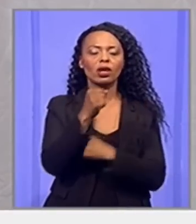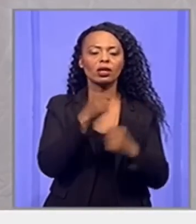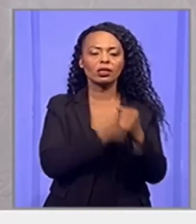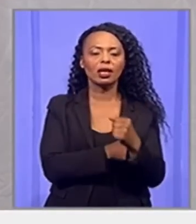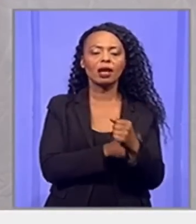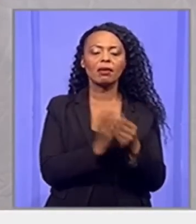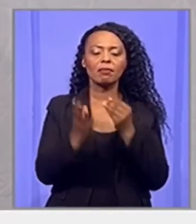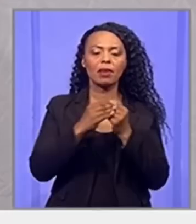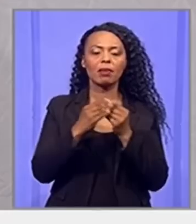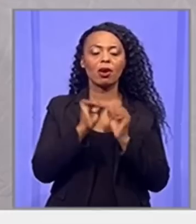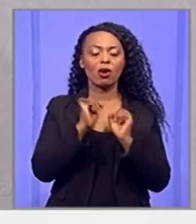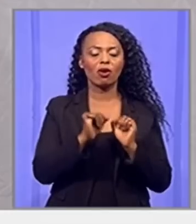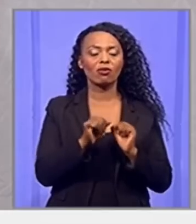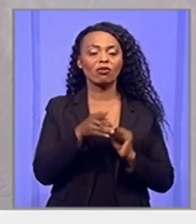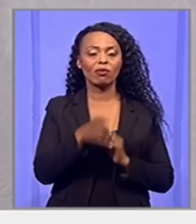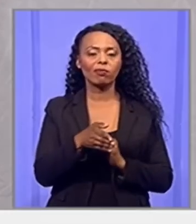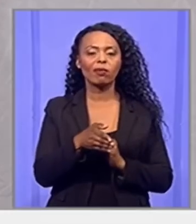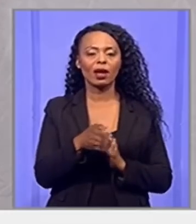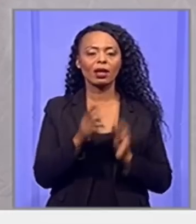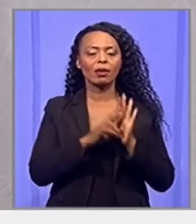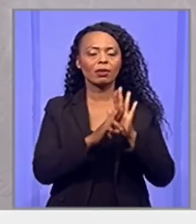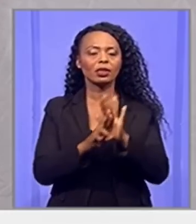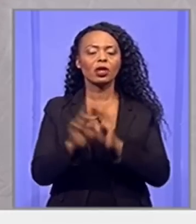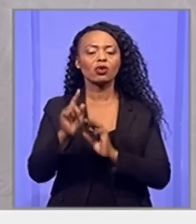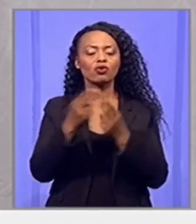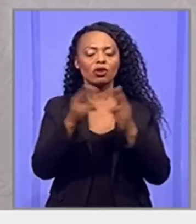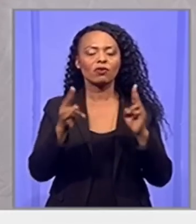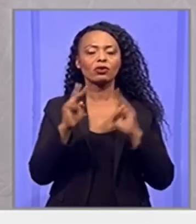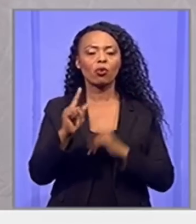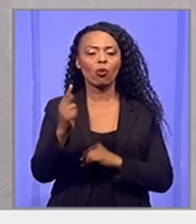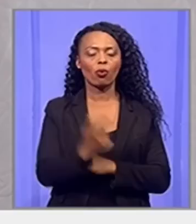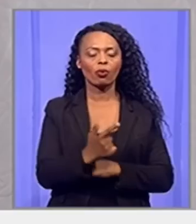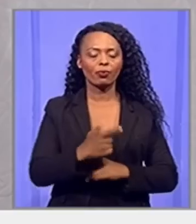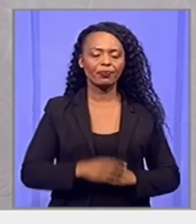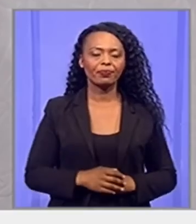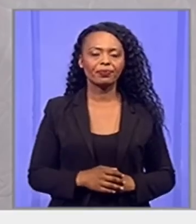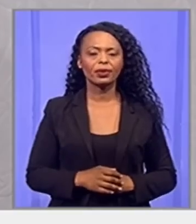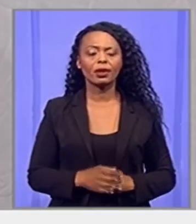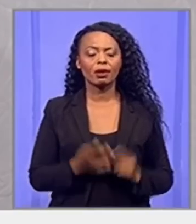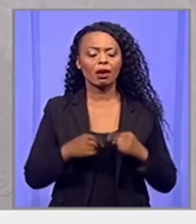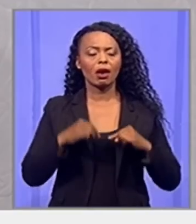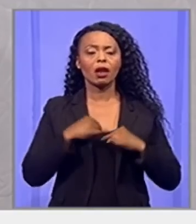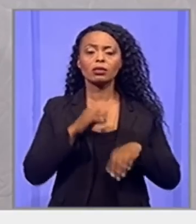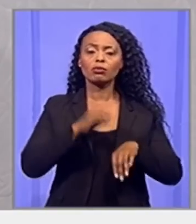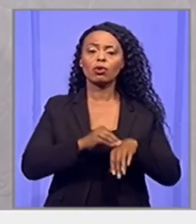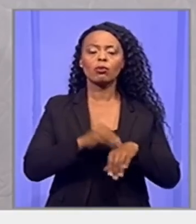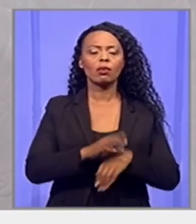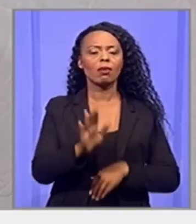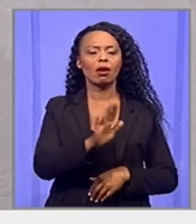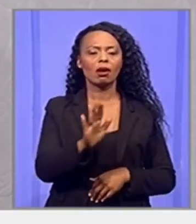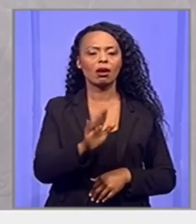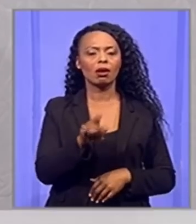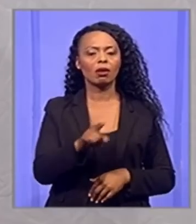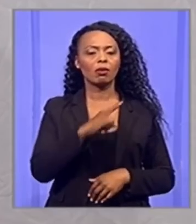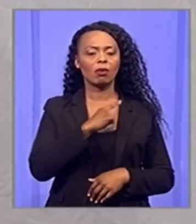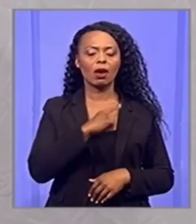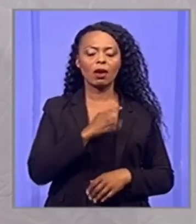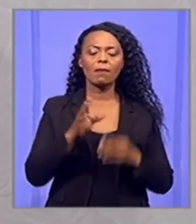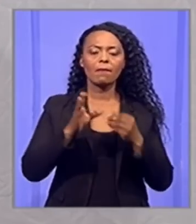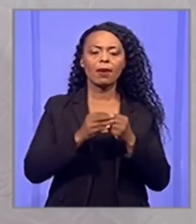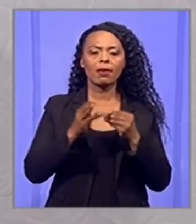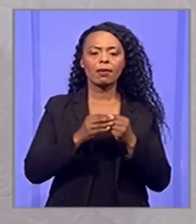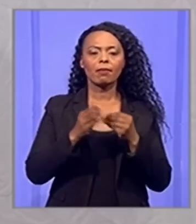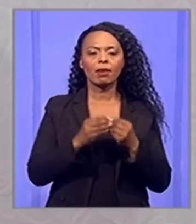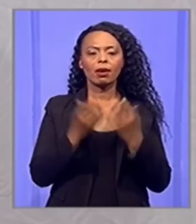is a multi-coded body representing all the universities. For us, it won't be a problem to have a member that is the